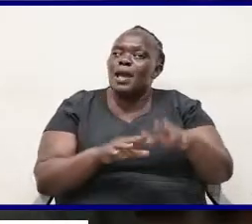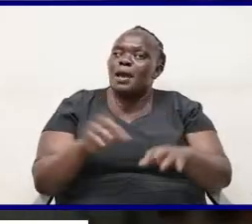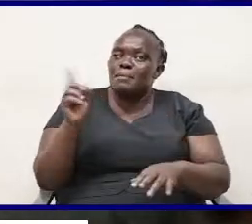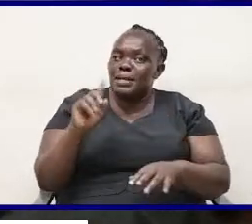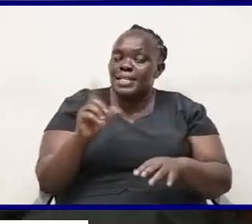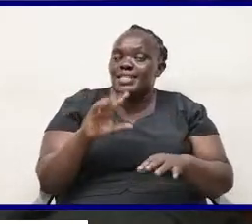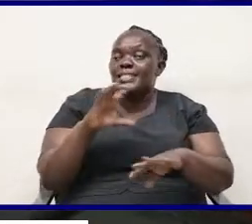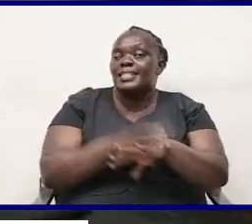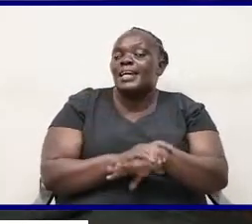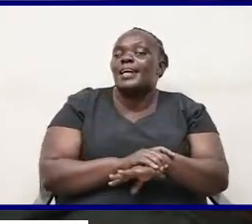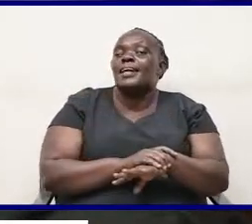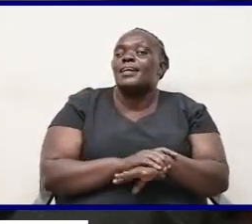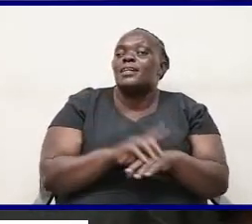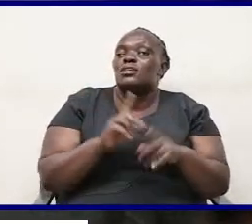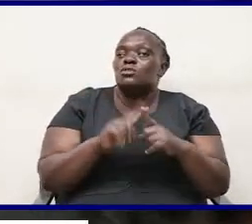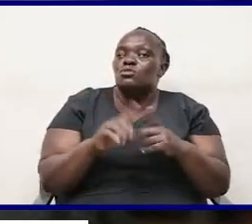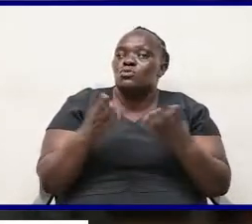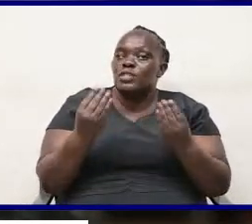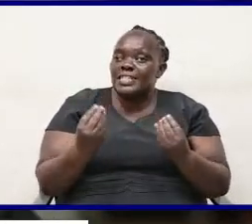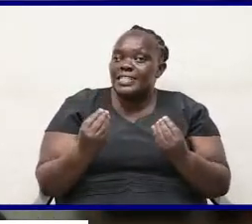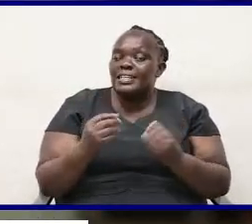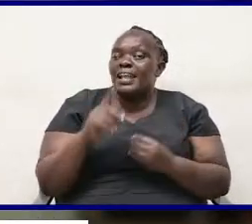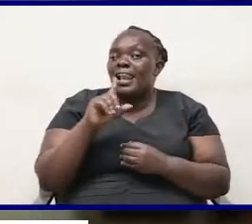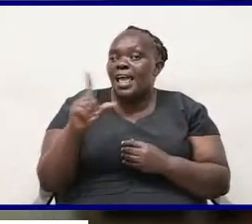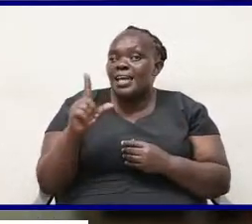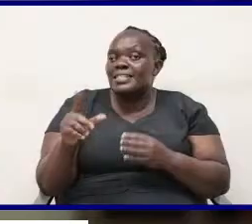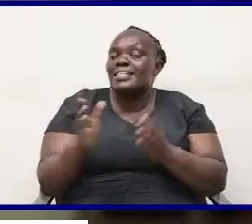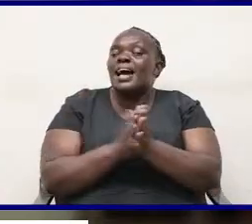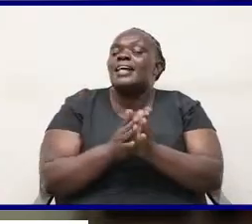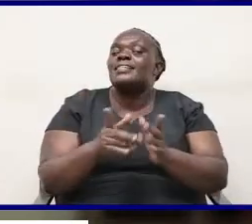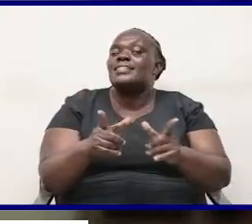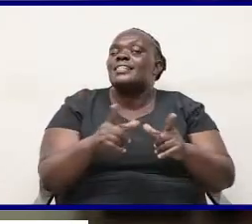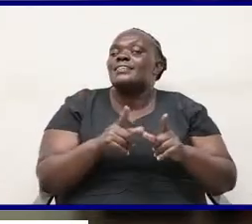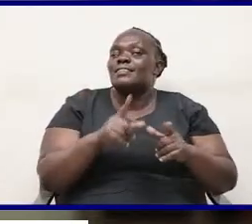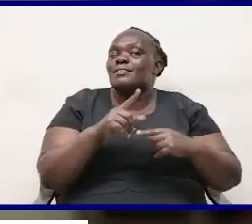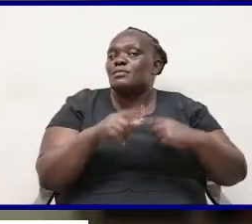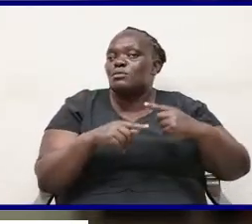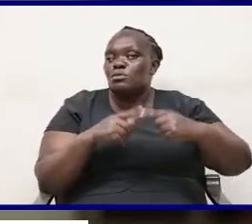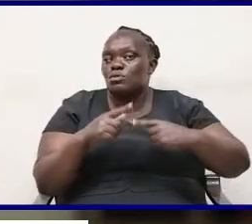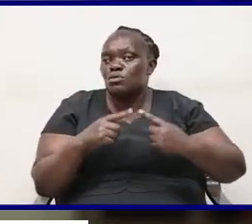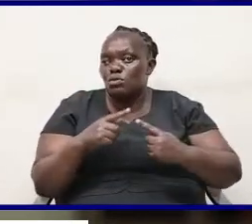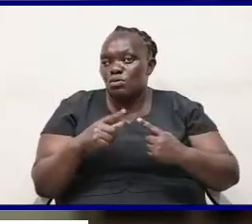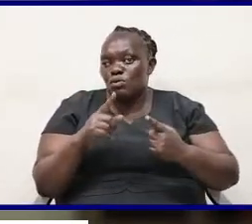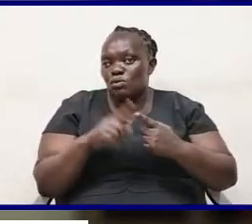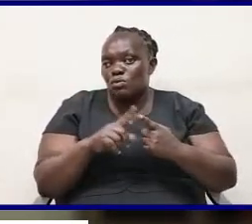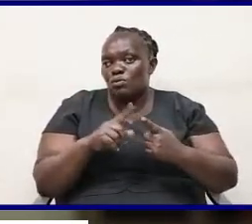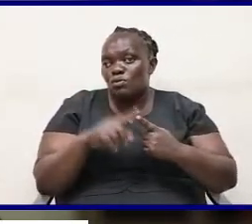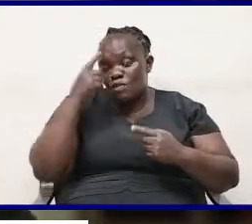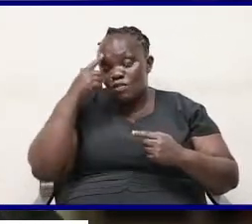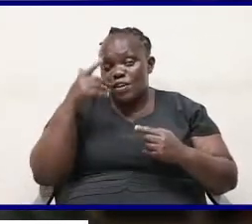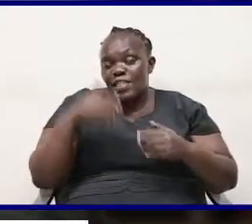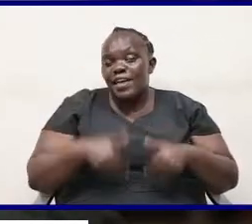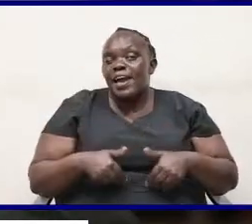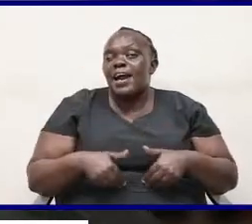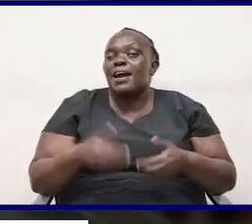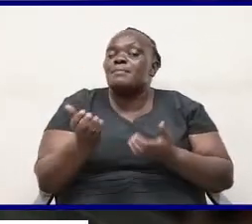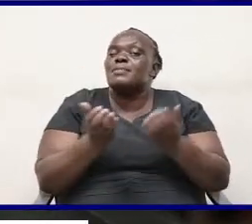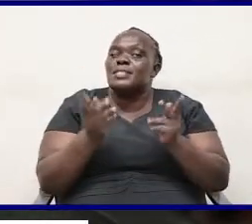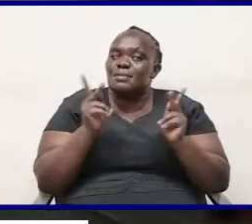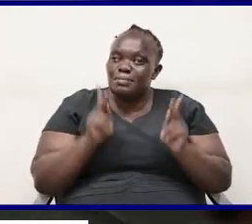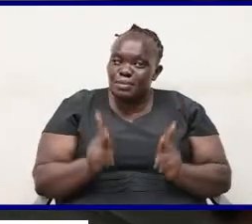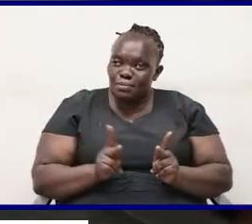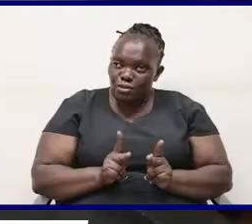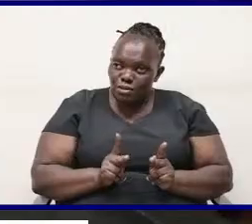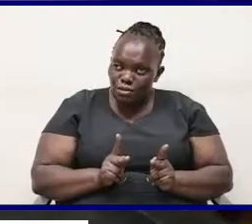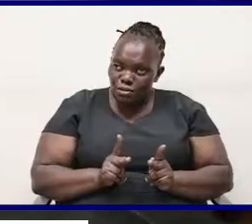ministry taken to ease the licensing and certification processes for the young entrepreneurs in the digital